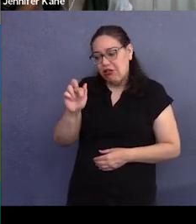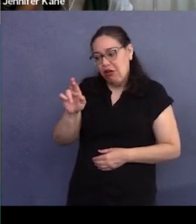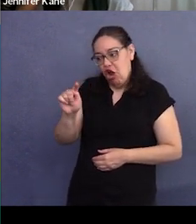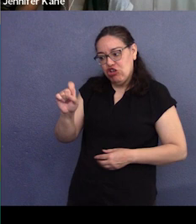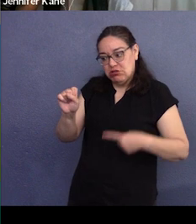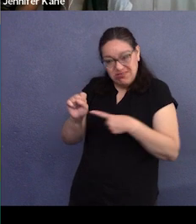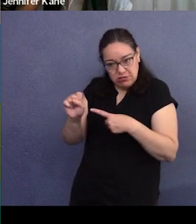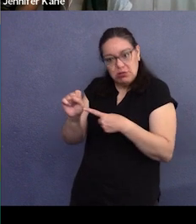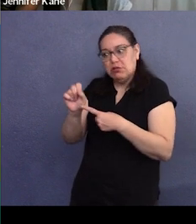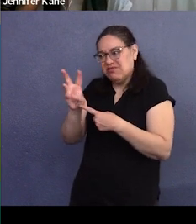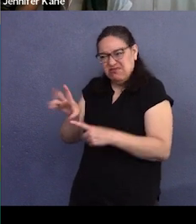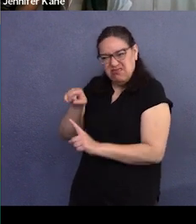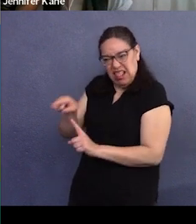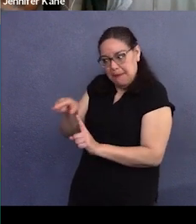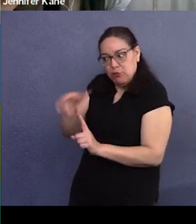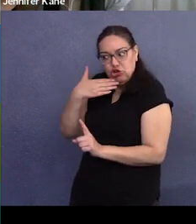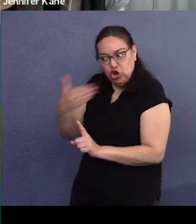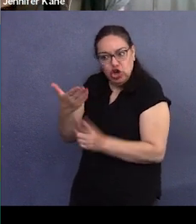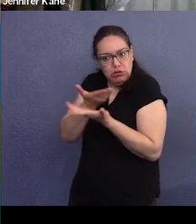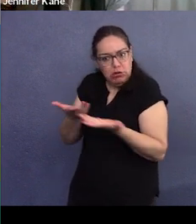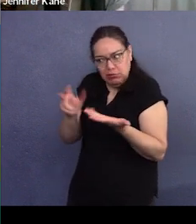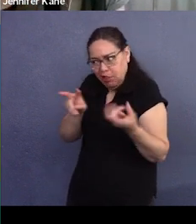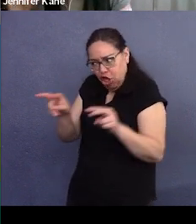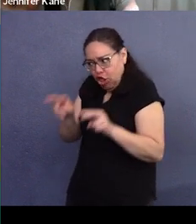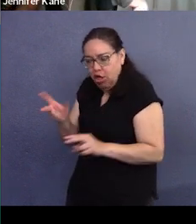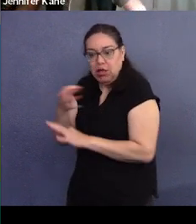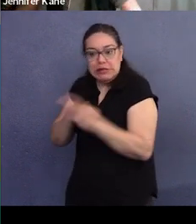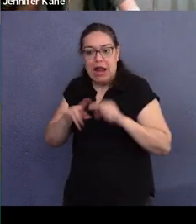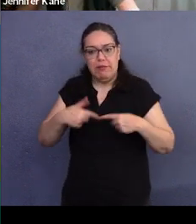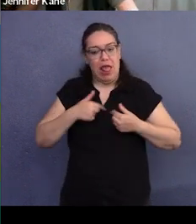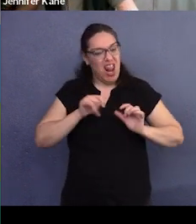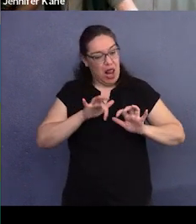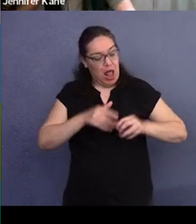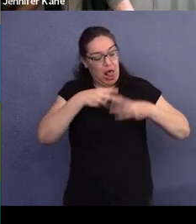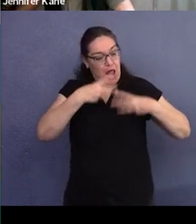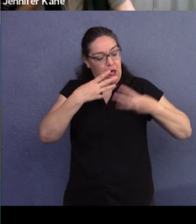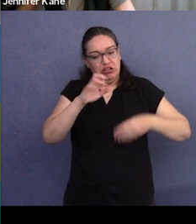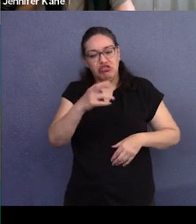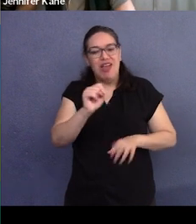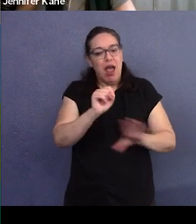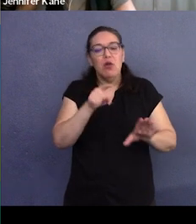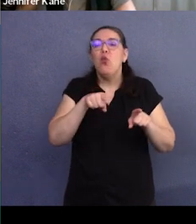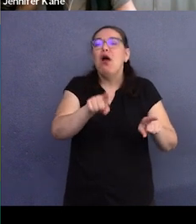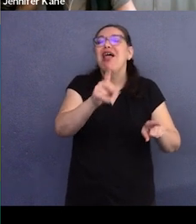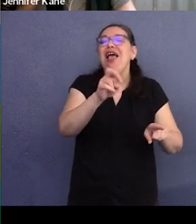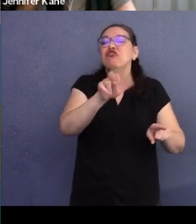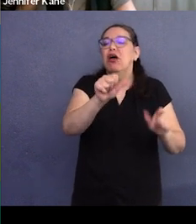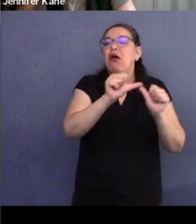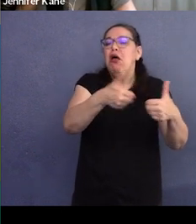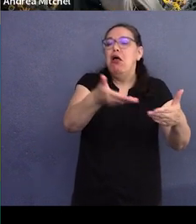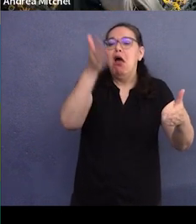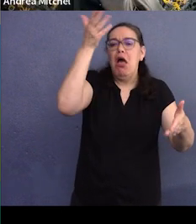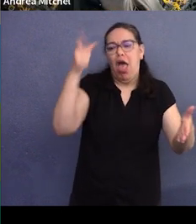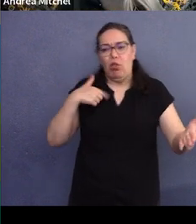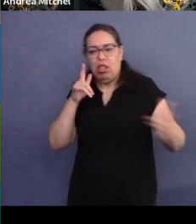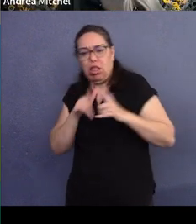a list in the chat. But while Andrea's doing this, I will do some research and try to find something that's a good resource for you all.